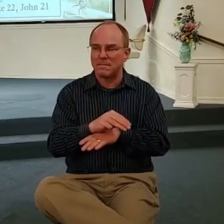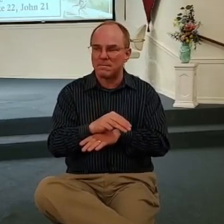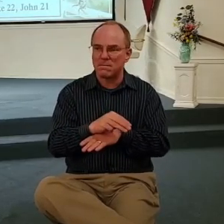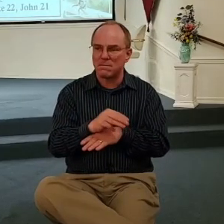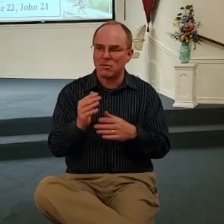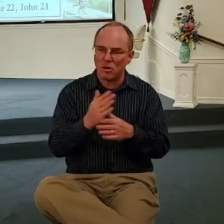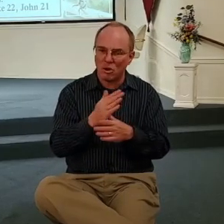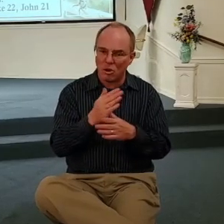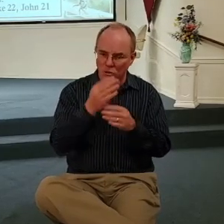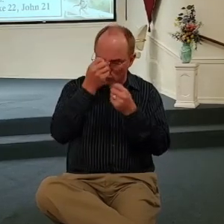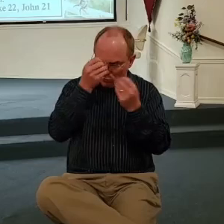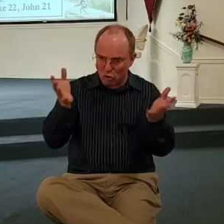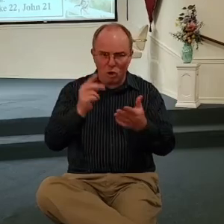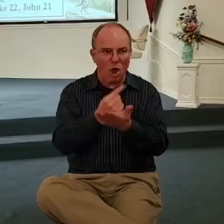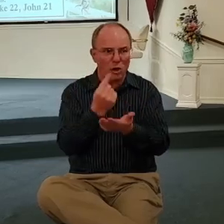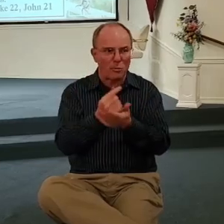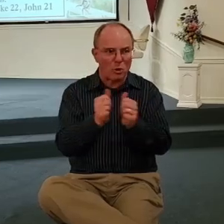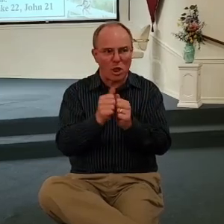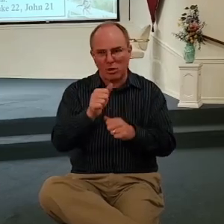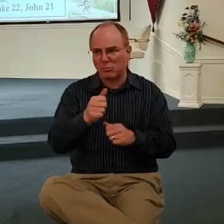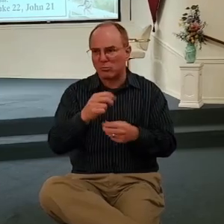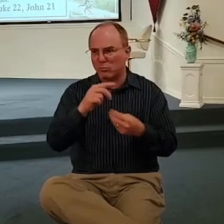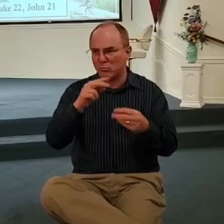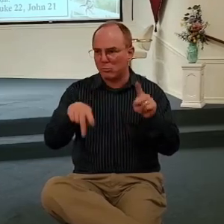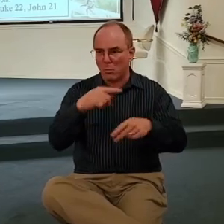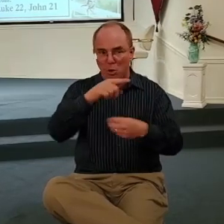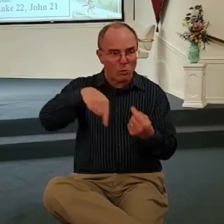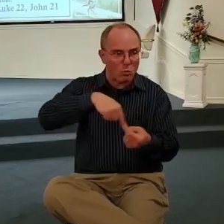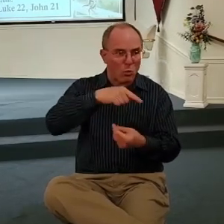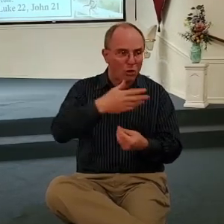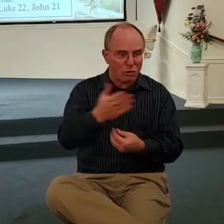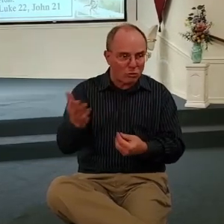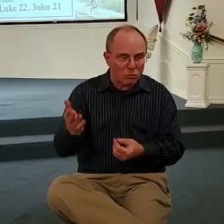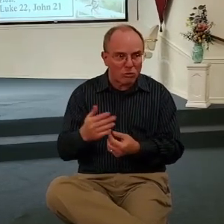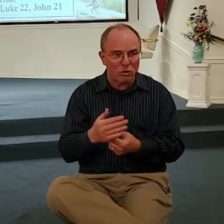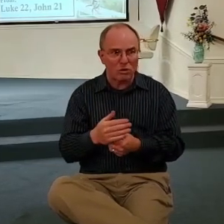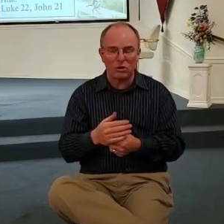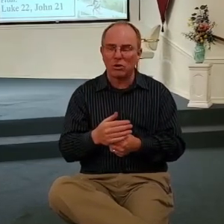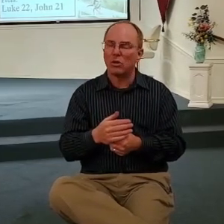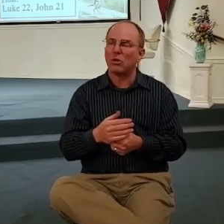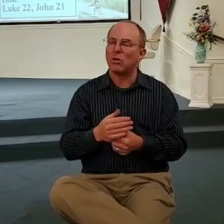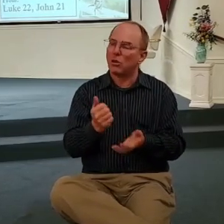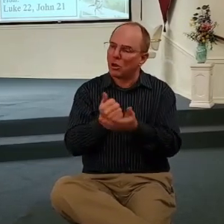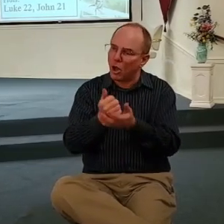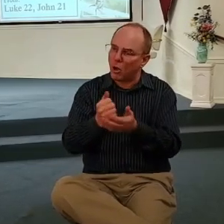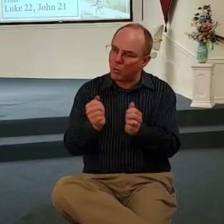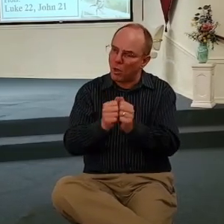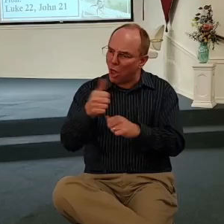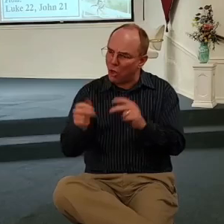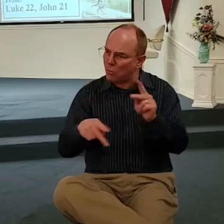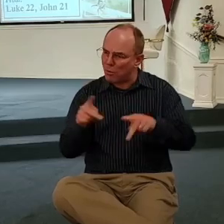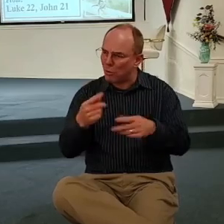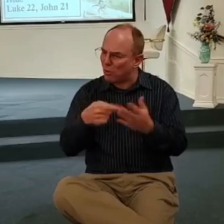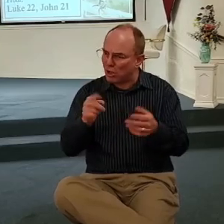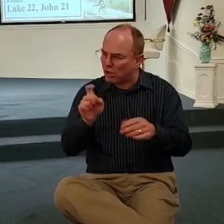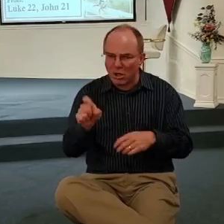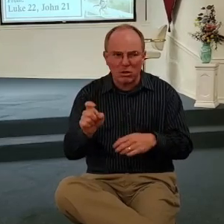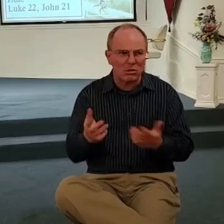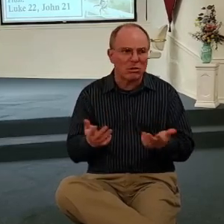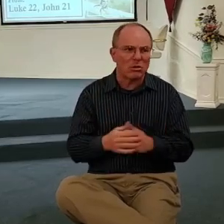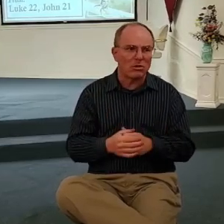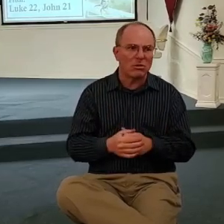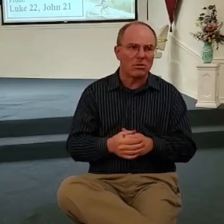share the gospel with those around you, to meet the needs of others, maybe this is just a keep it